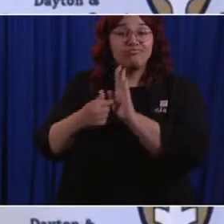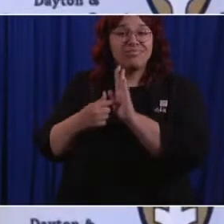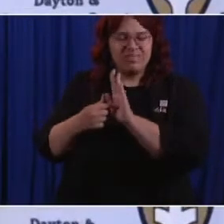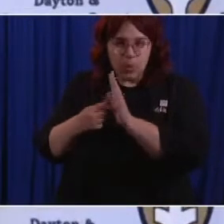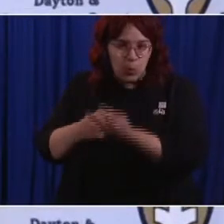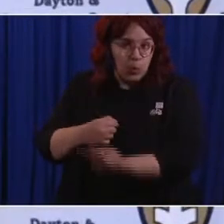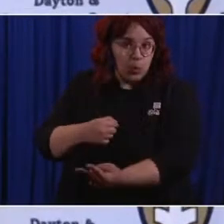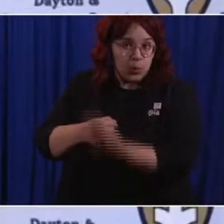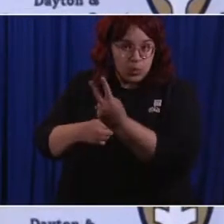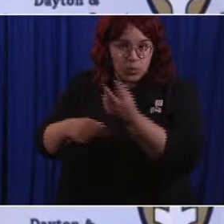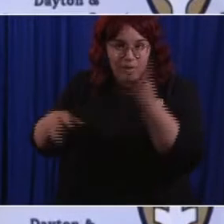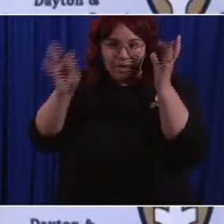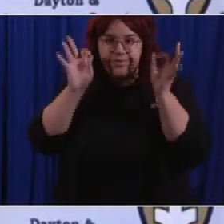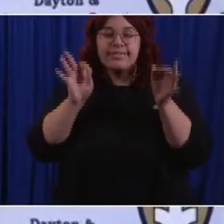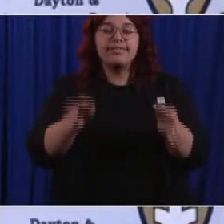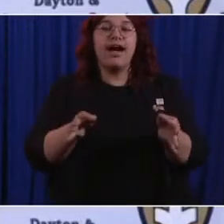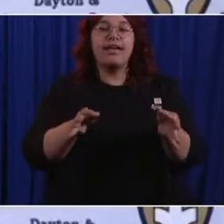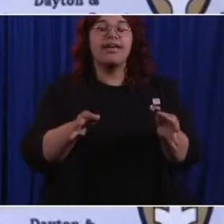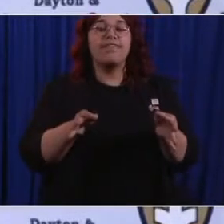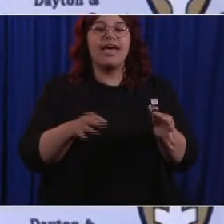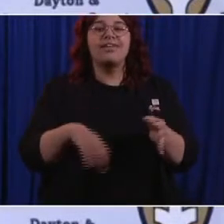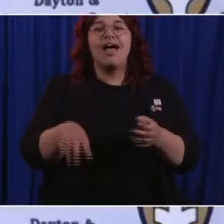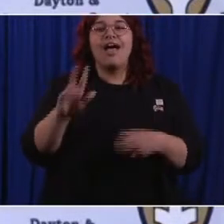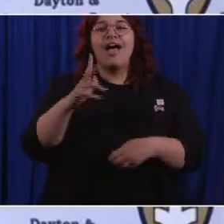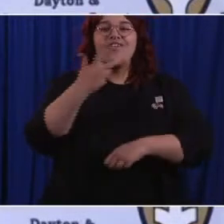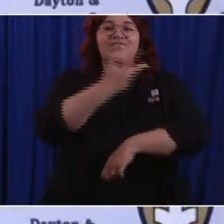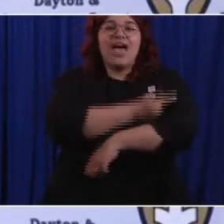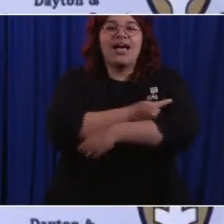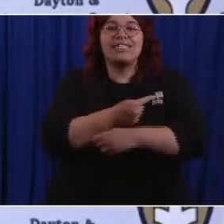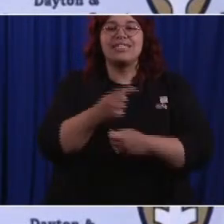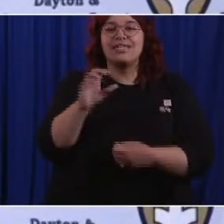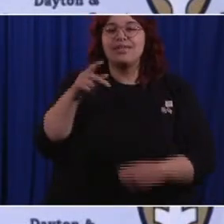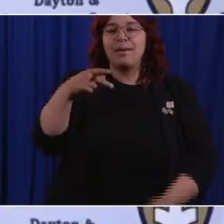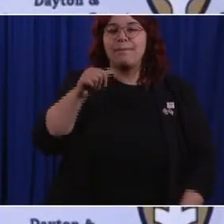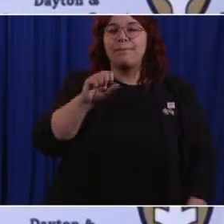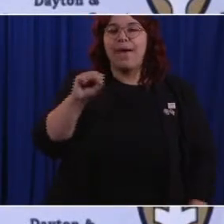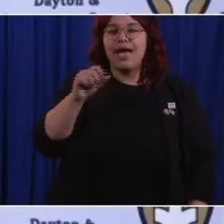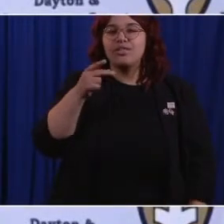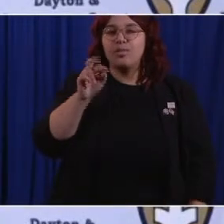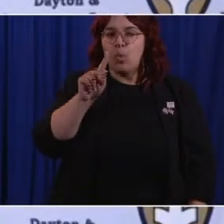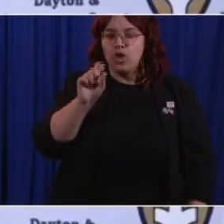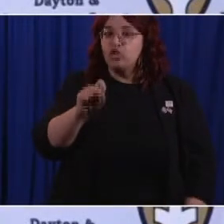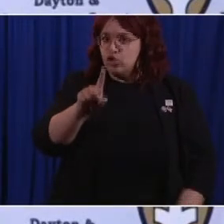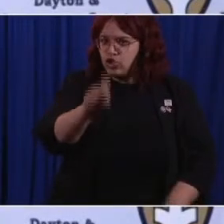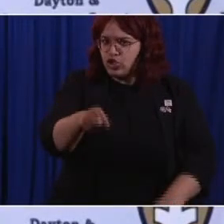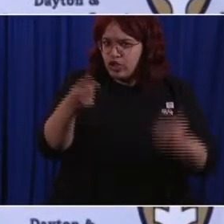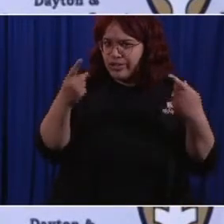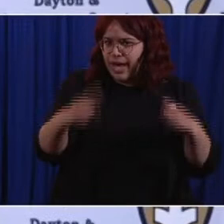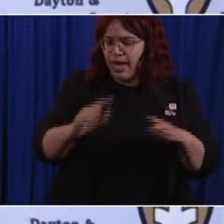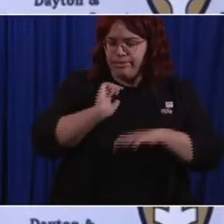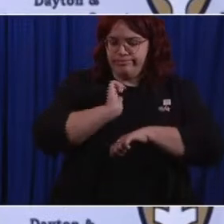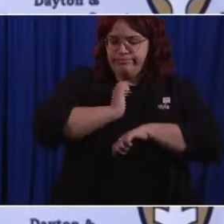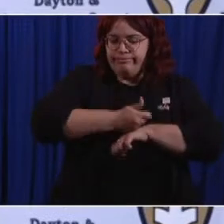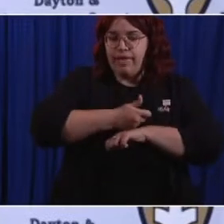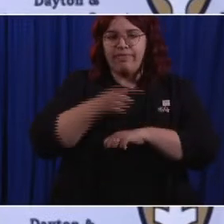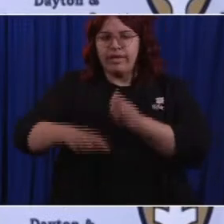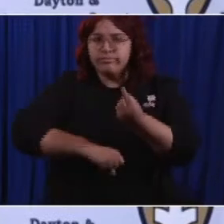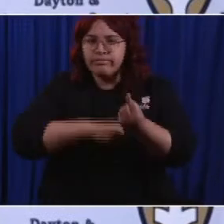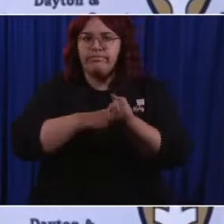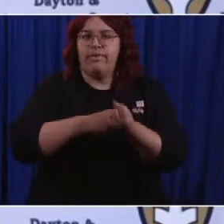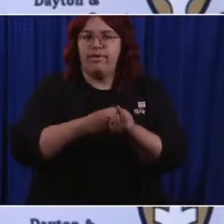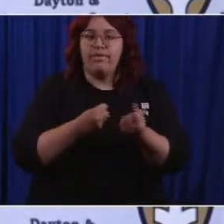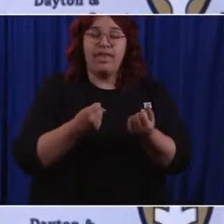vaccine passports in Ohio. Just wondering what your thoughts are on this concept that we've seen in New York and how you think such a thing could be used in the